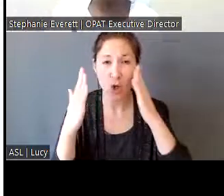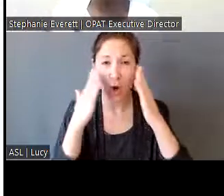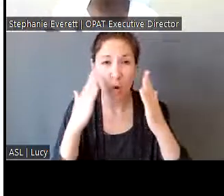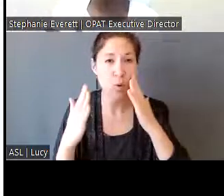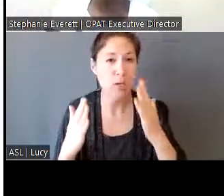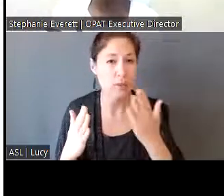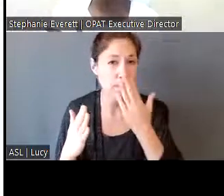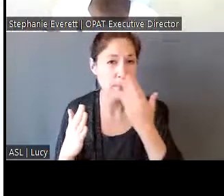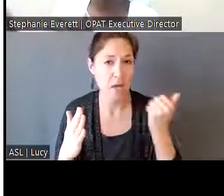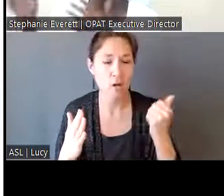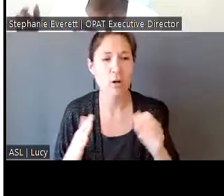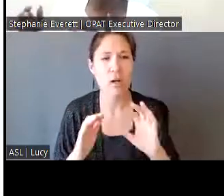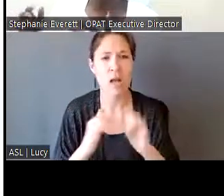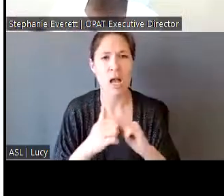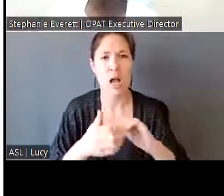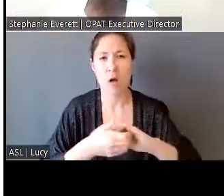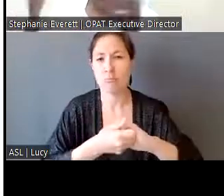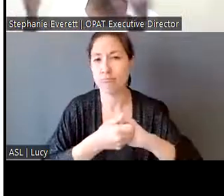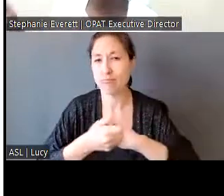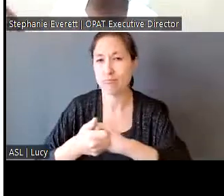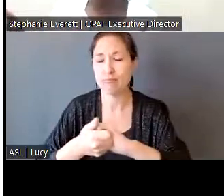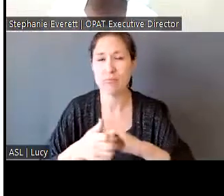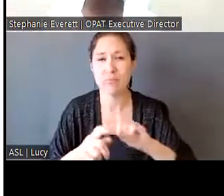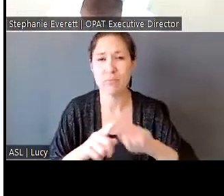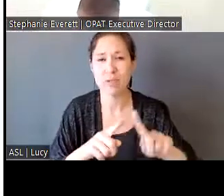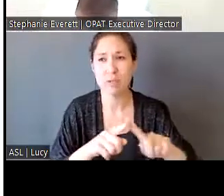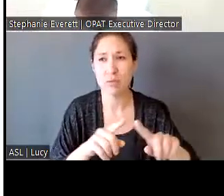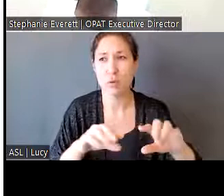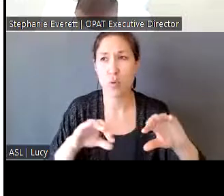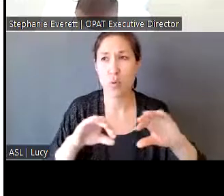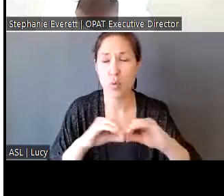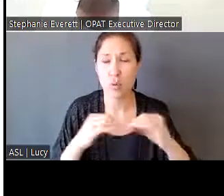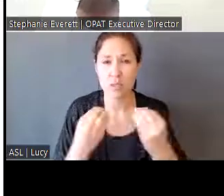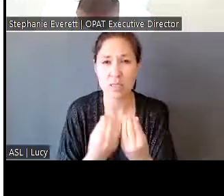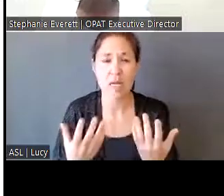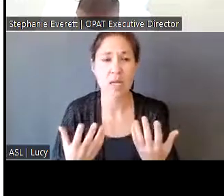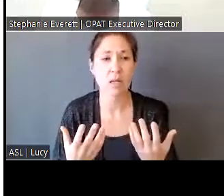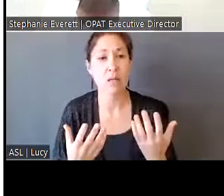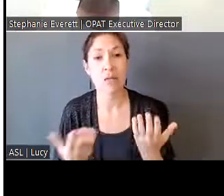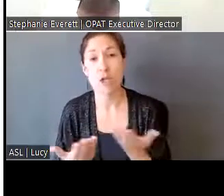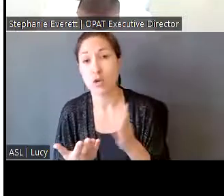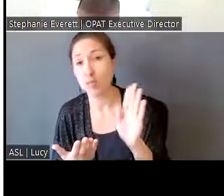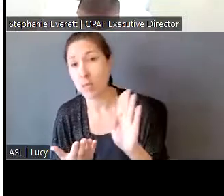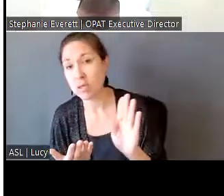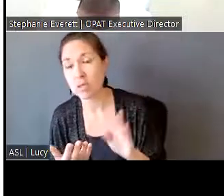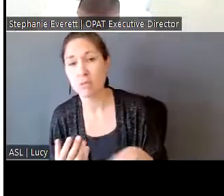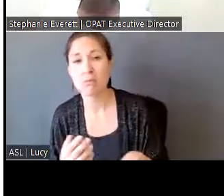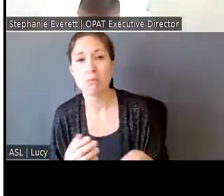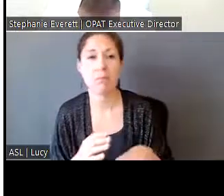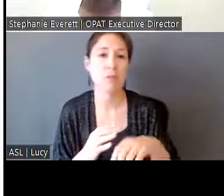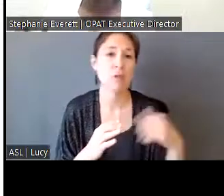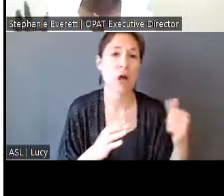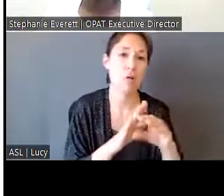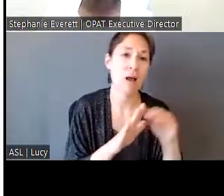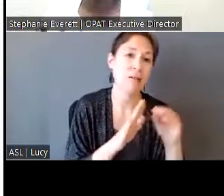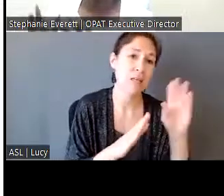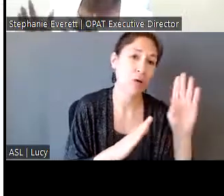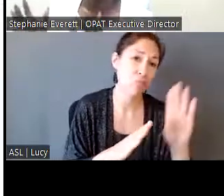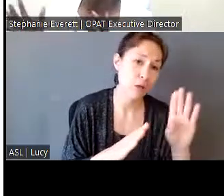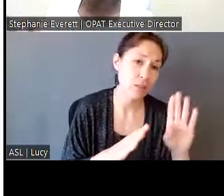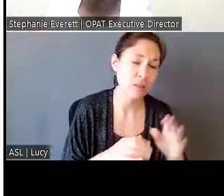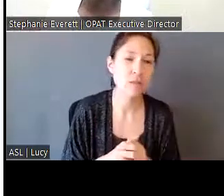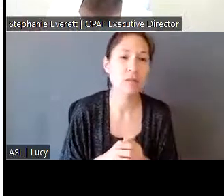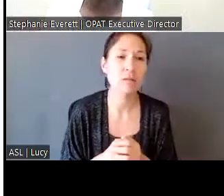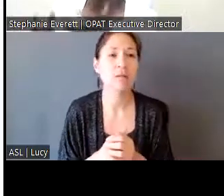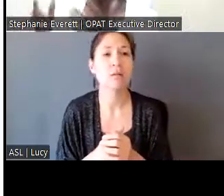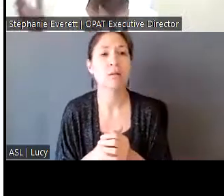with different organizations within City of Boston, outside of City of Boston, so that people know that everything